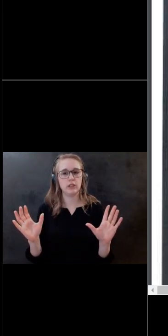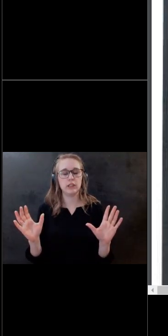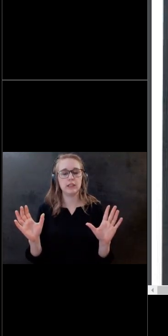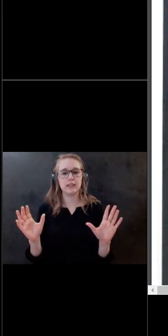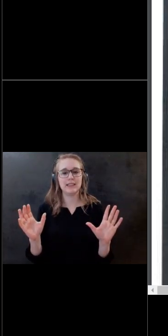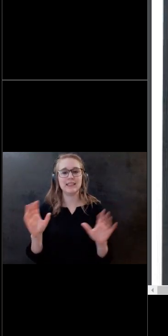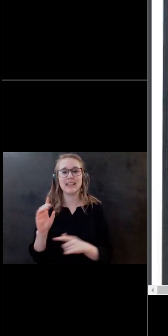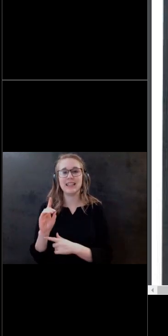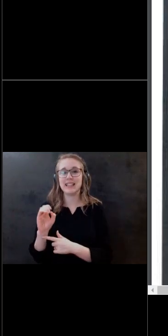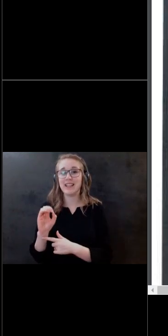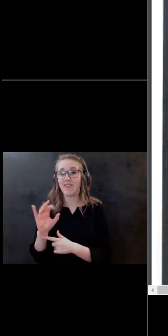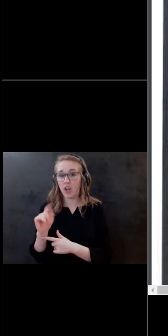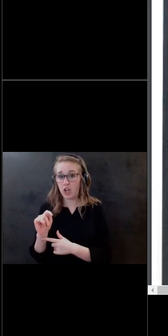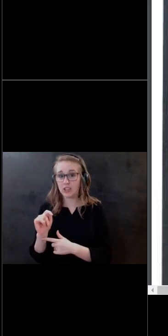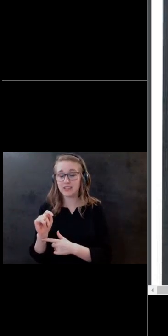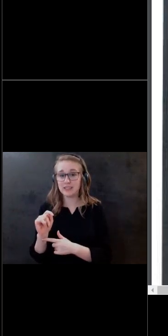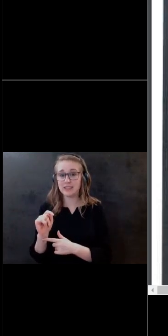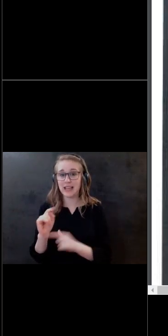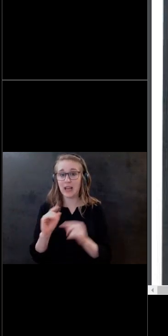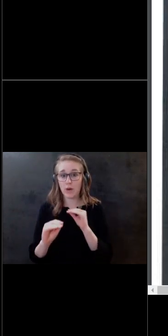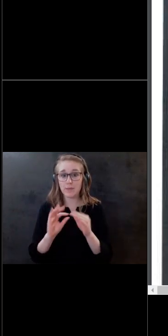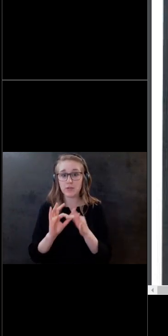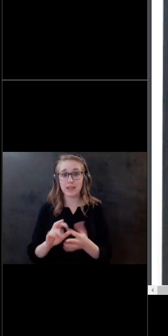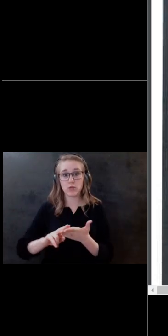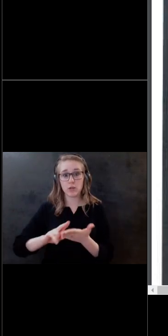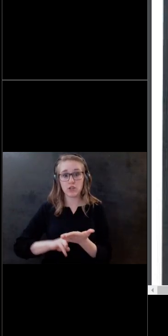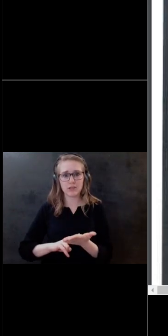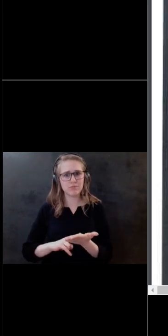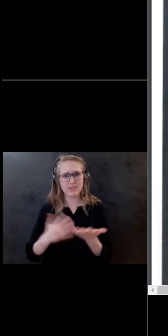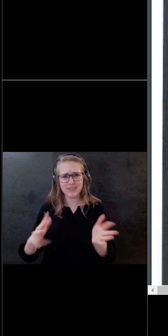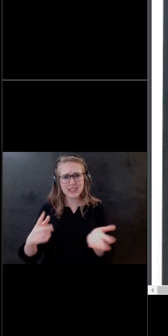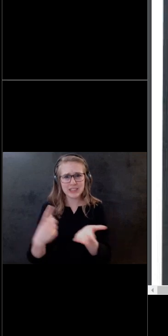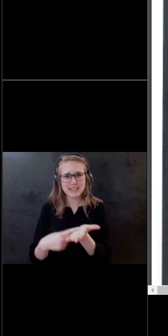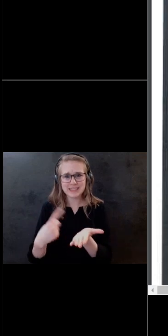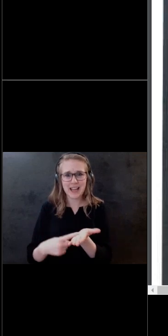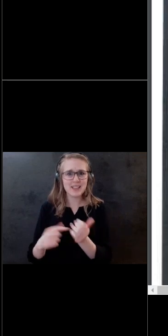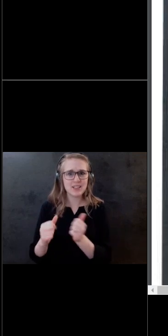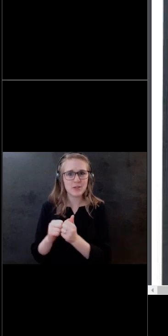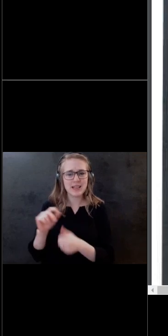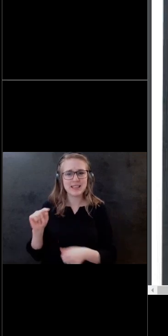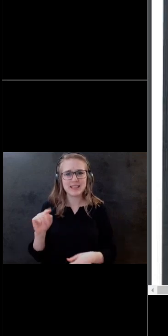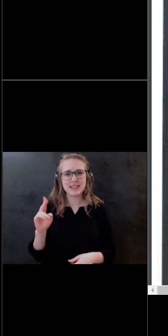default and remedies under the contract, and we discussed this, by the way, with Tara Dewey,